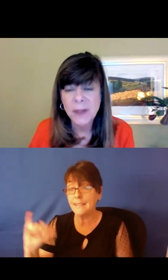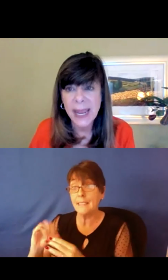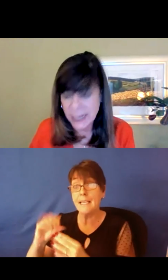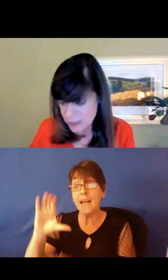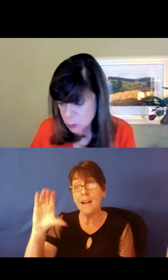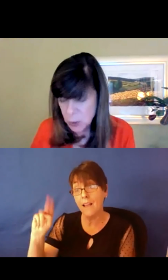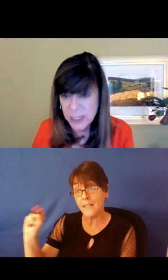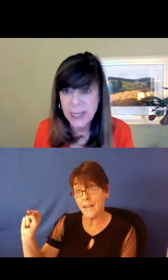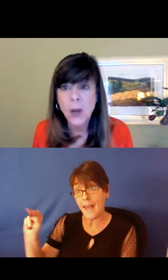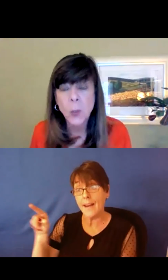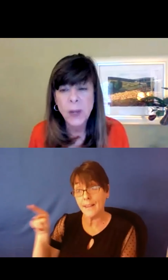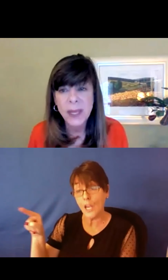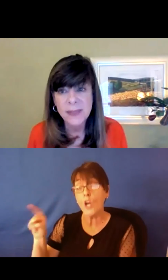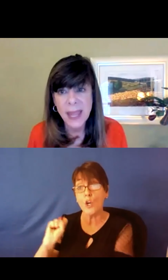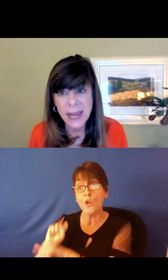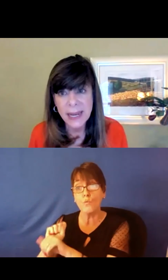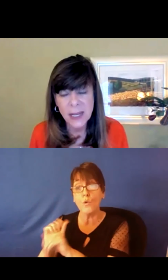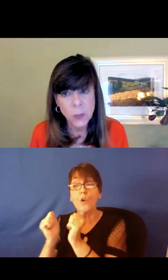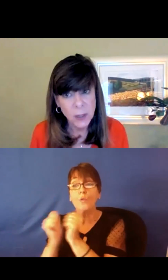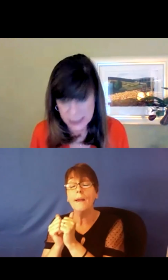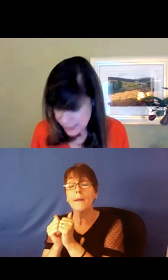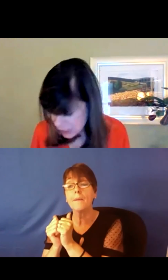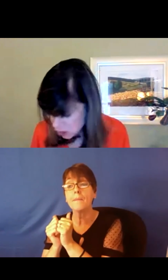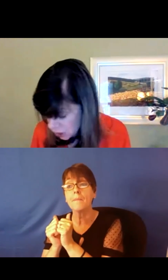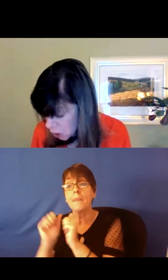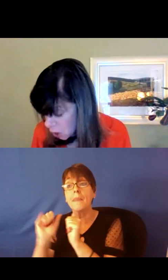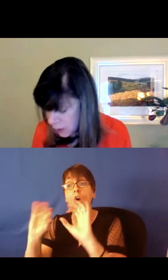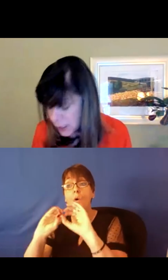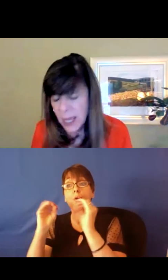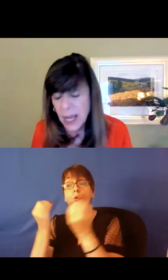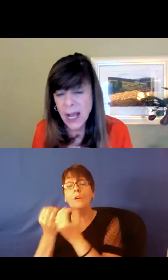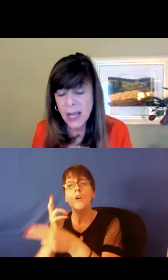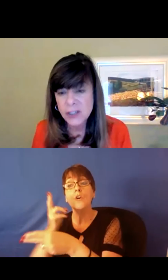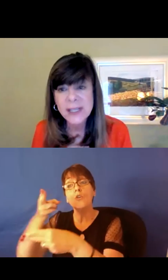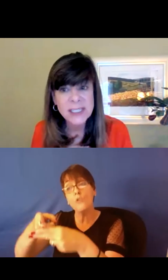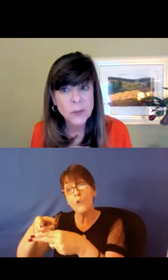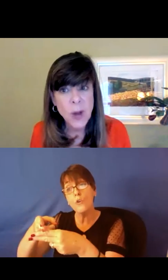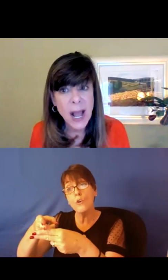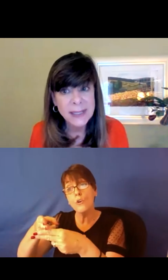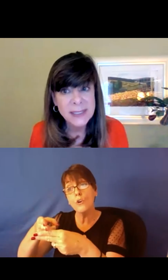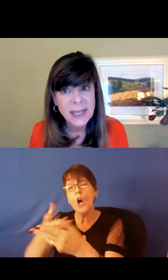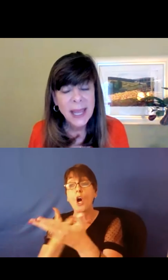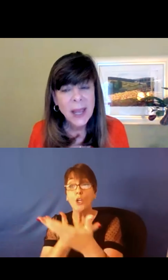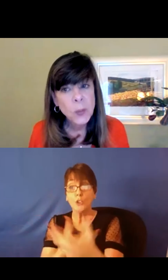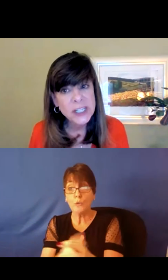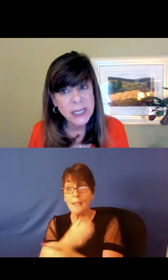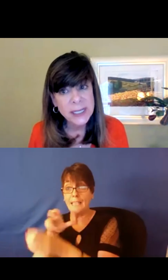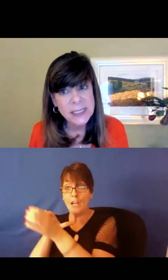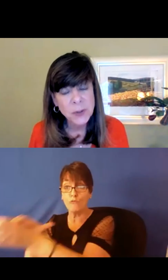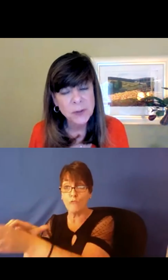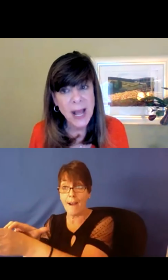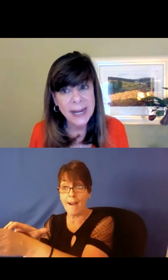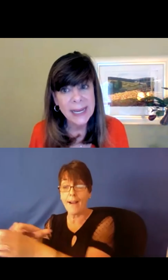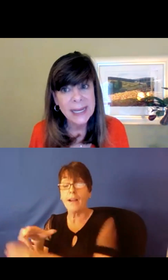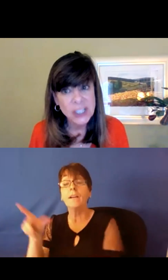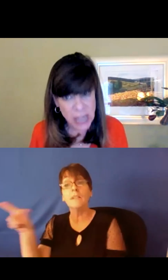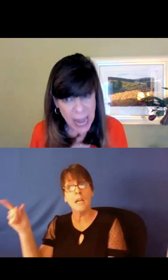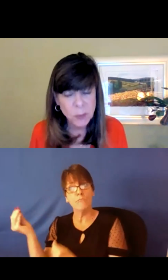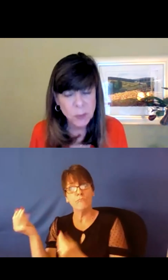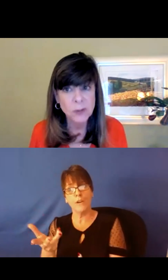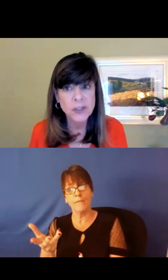the AAA is working with an organization called Trusted Rides, which is